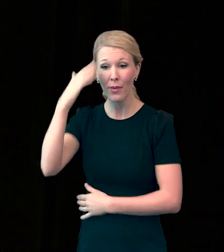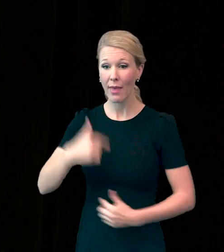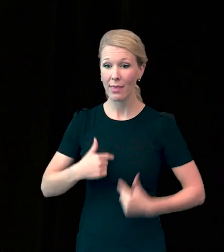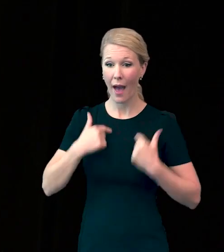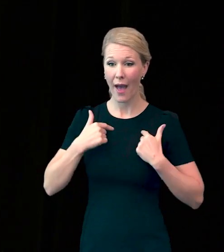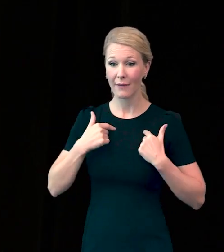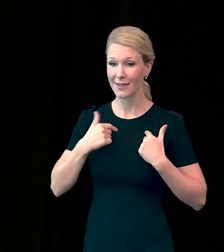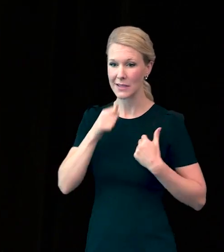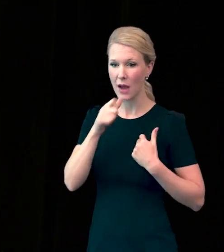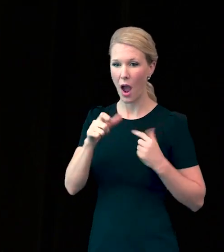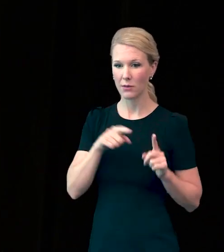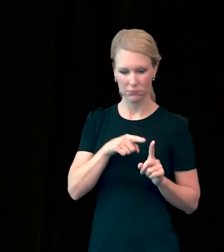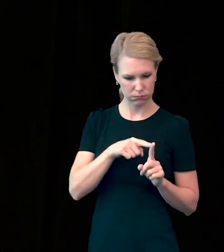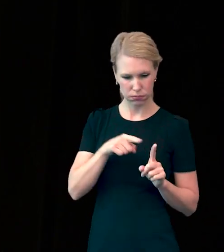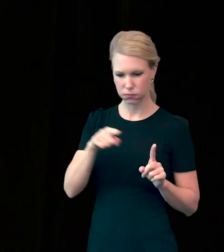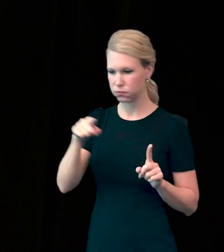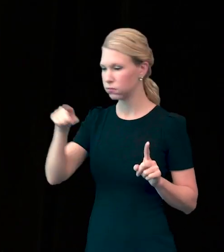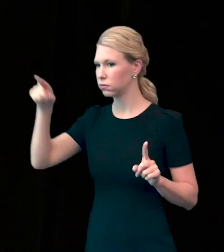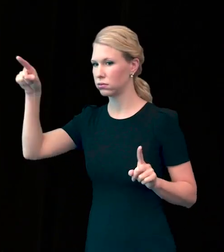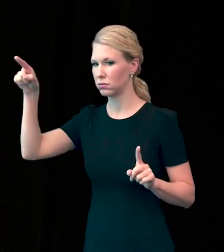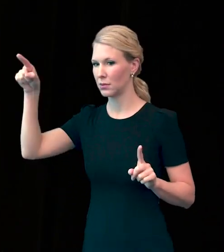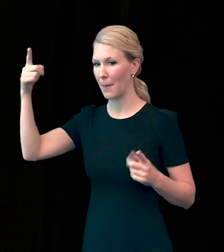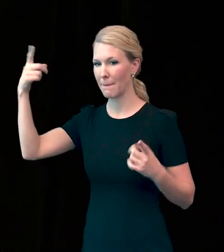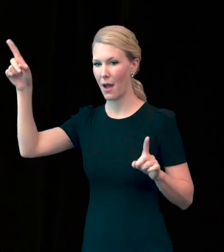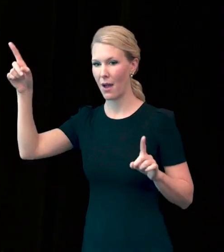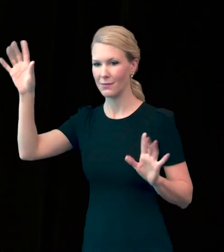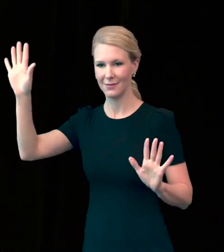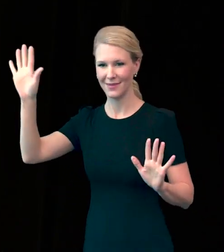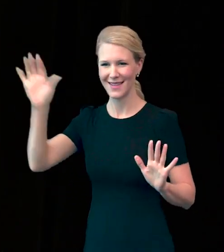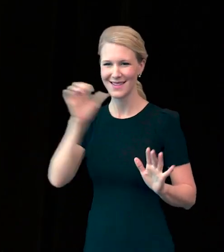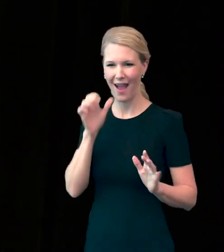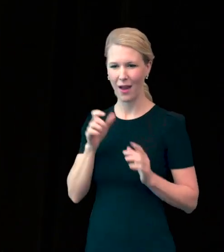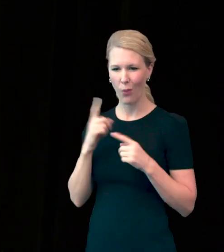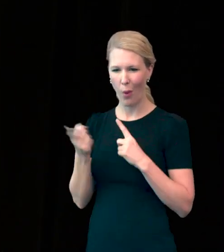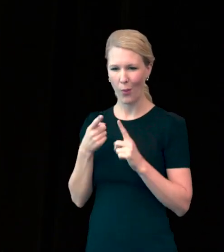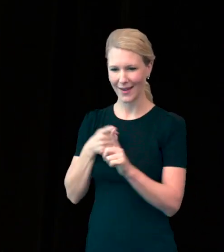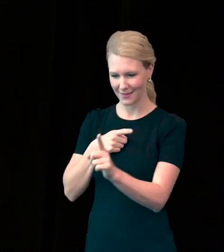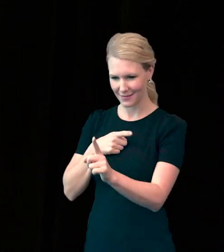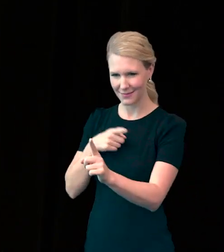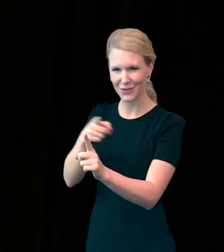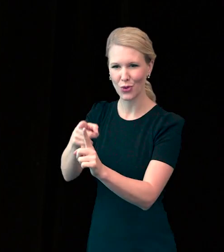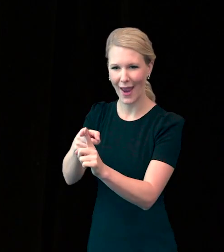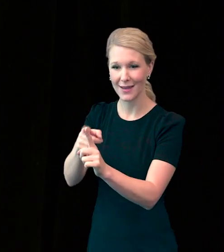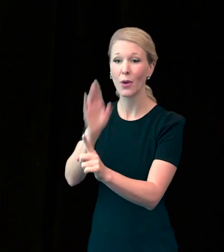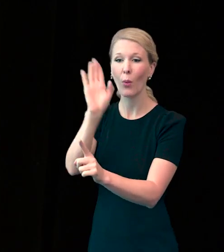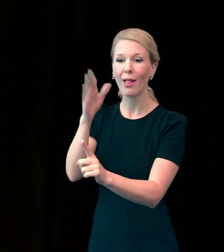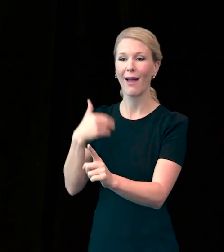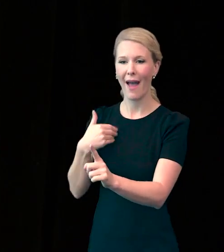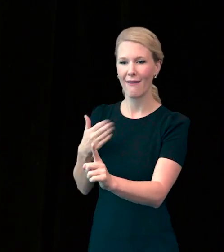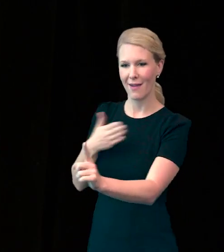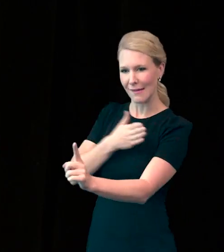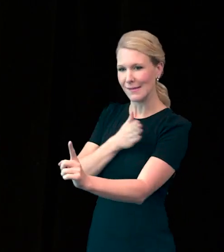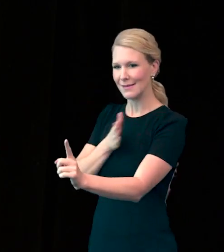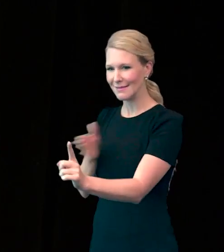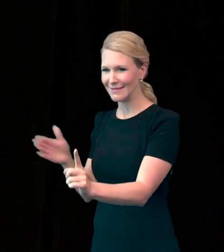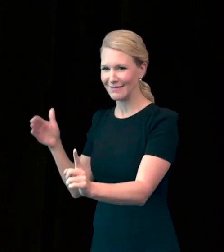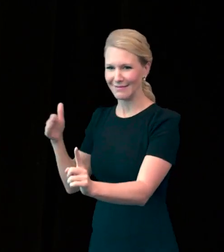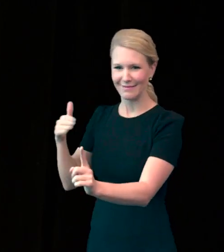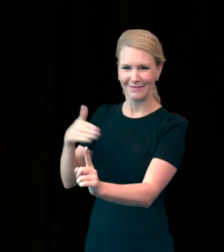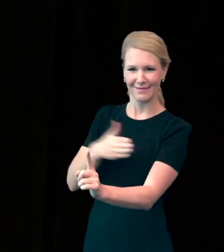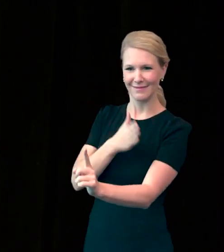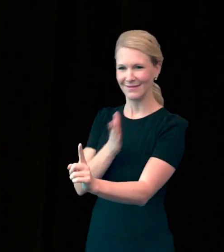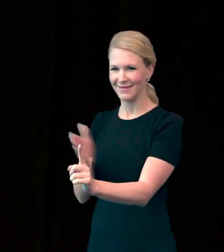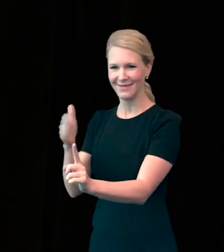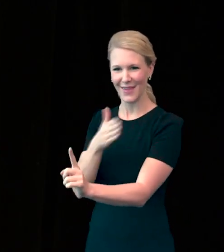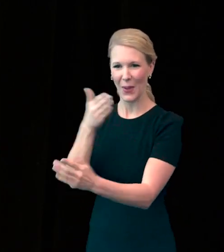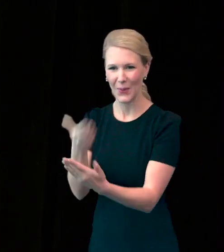that life is not a straight line, and I am confident that you are well prepared to face all the many twists and turns ahead